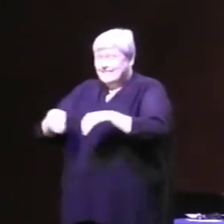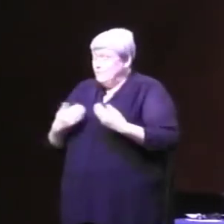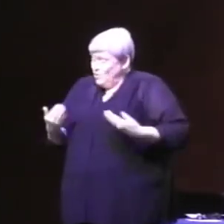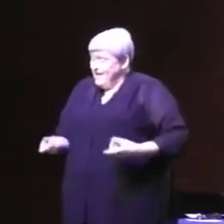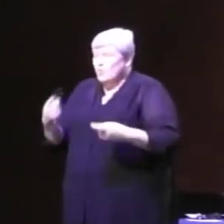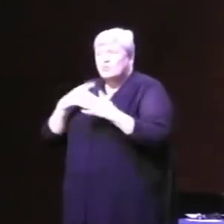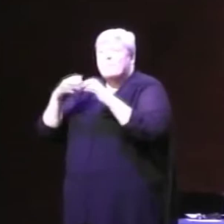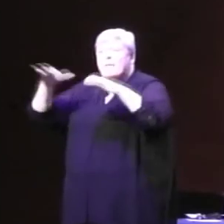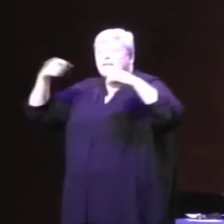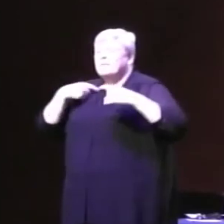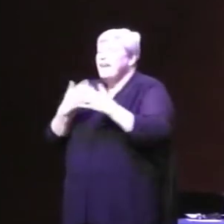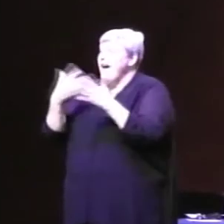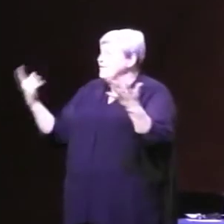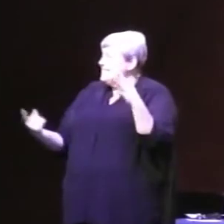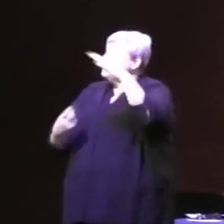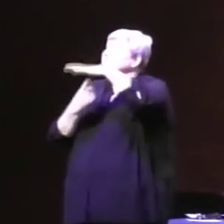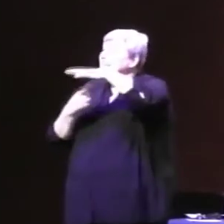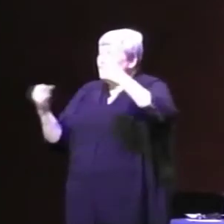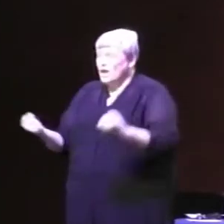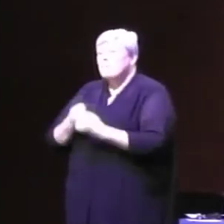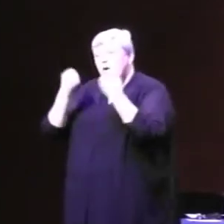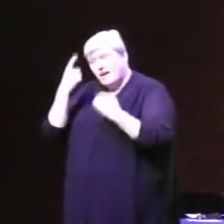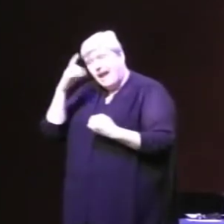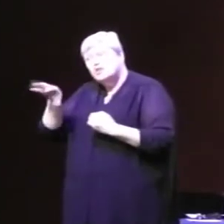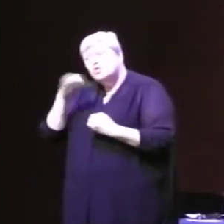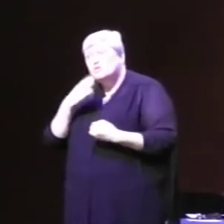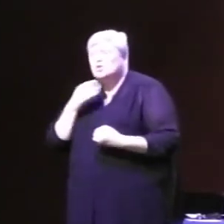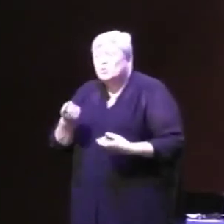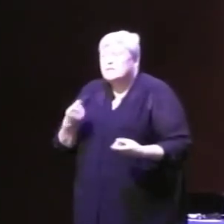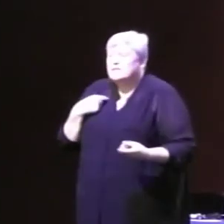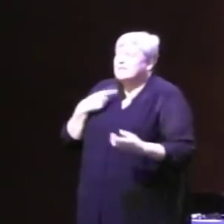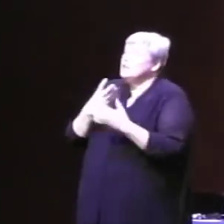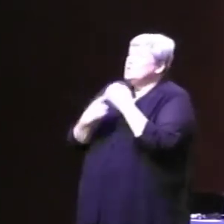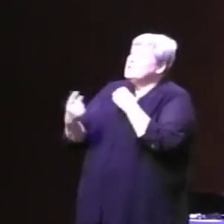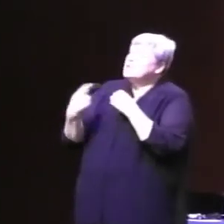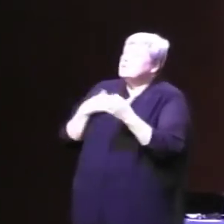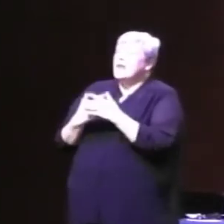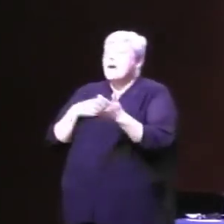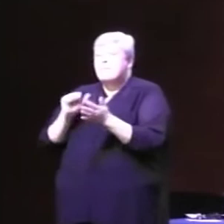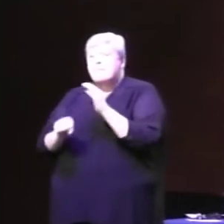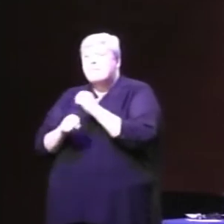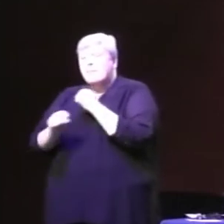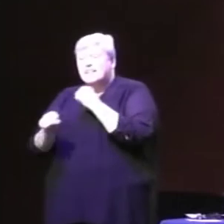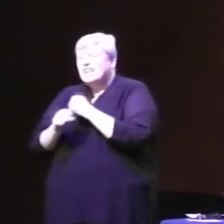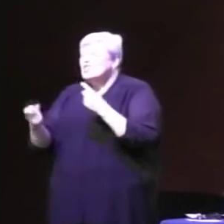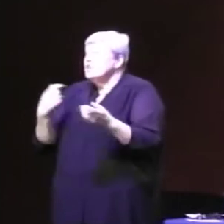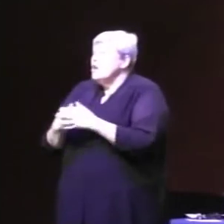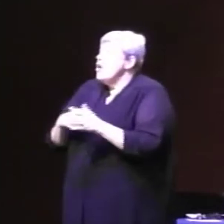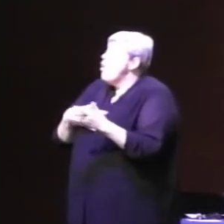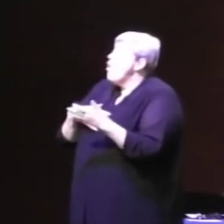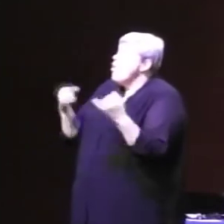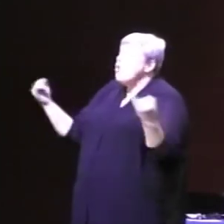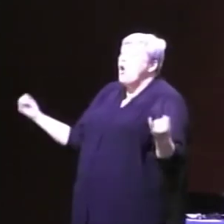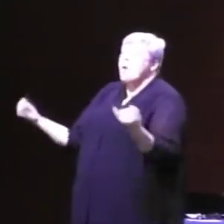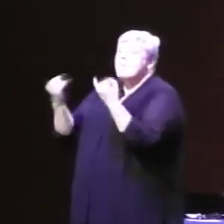Parliament has significant powers that they can choose to use. Unison's publication, Combat and Austerity, which you can get at the stall, you can even